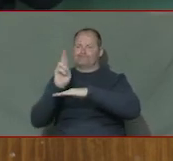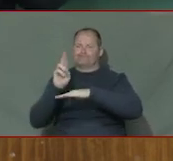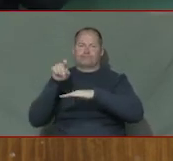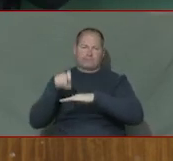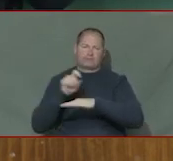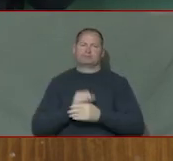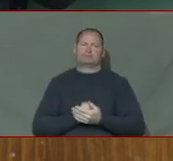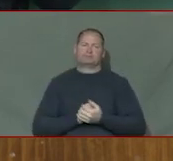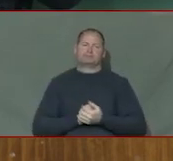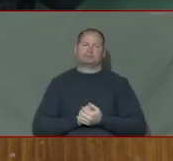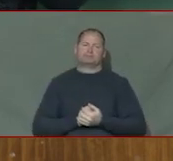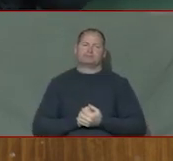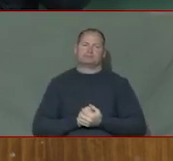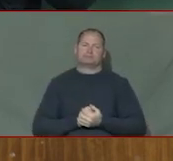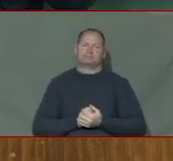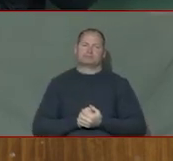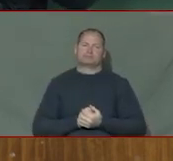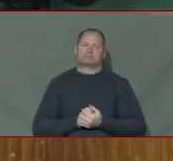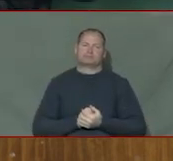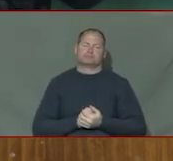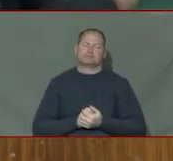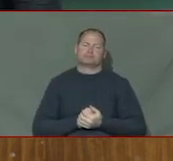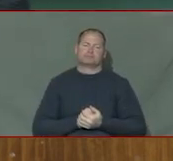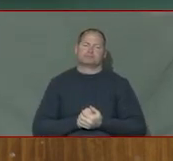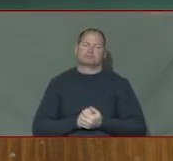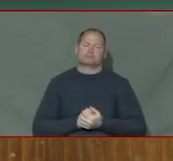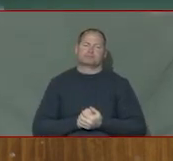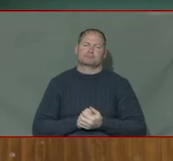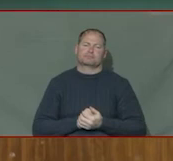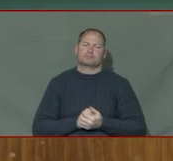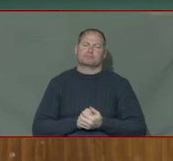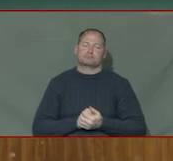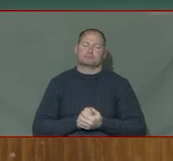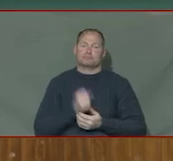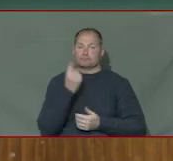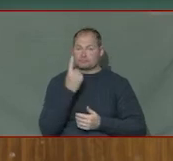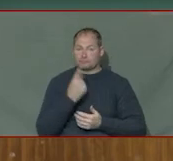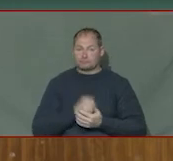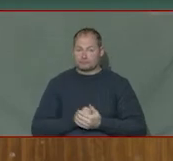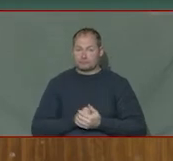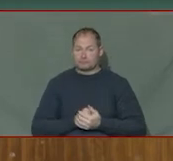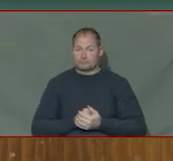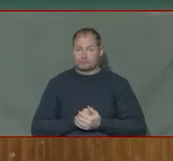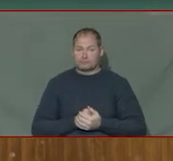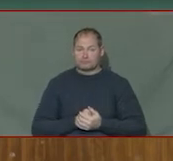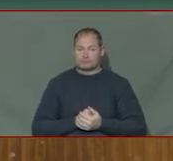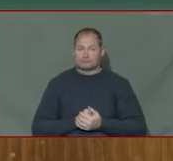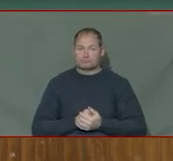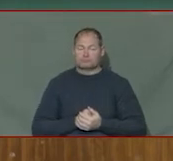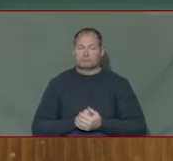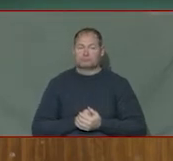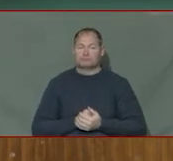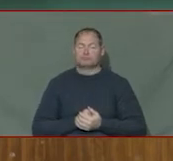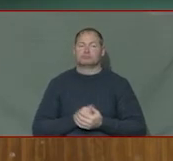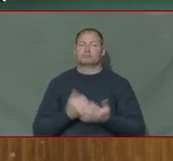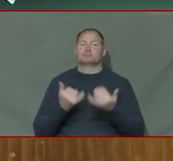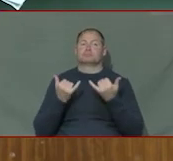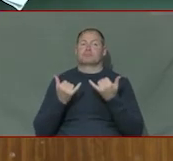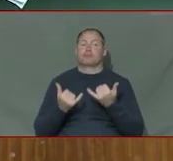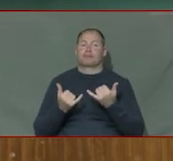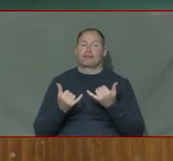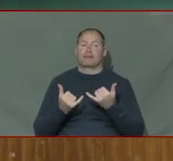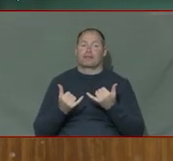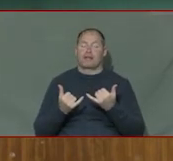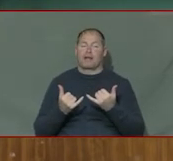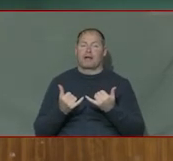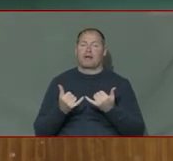plus 680 times r to the power negative 1. Are you with me? Now, in order to find